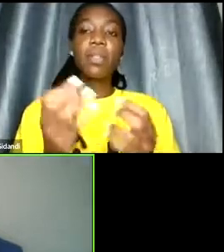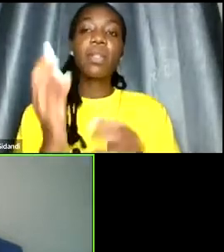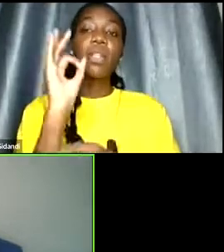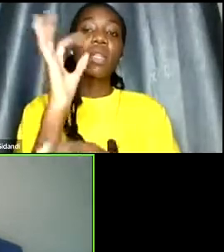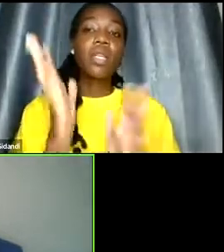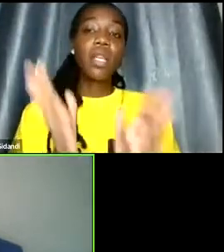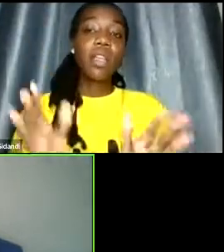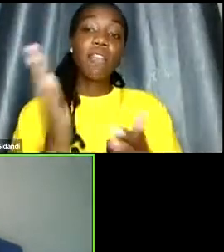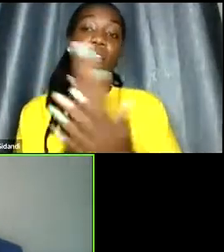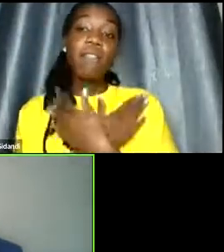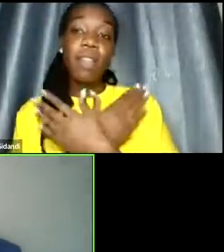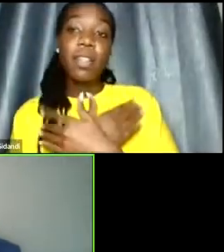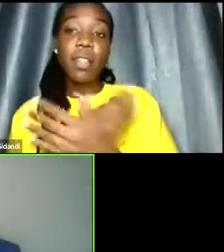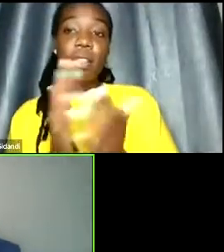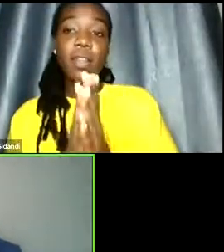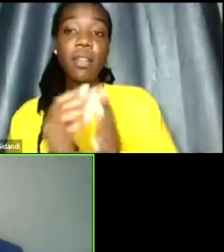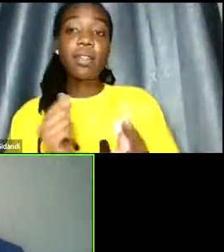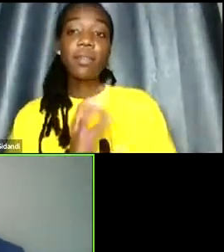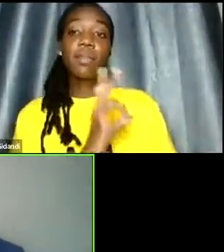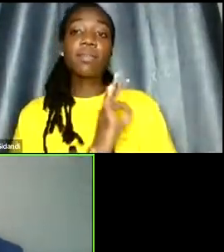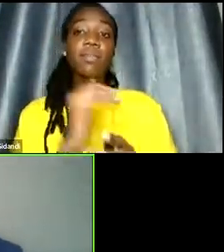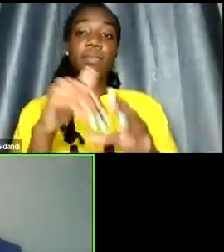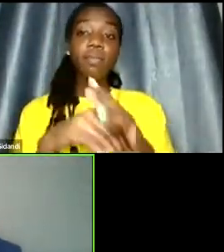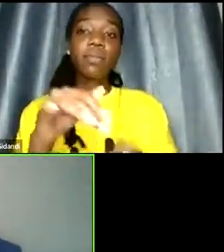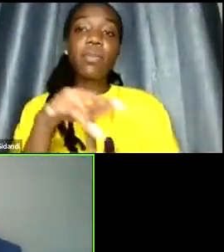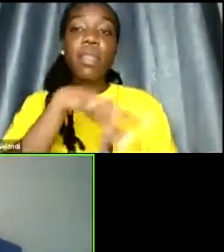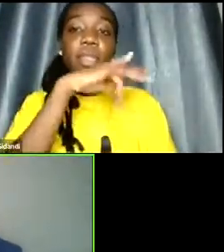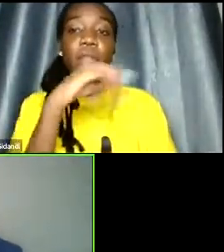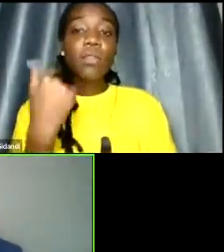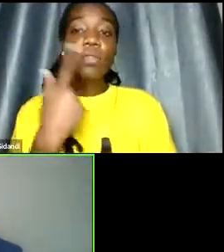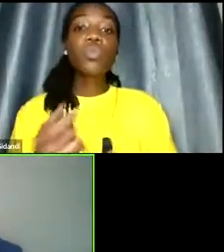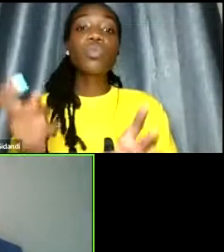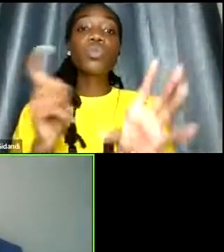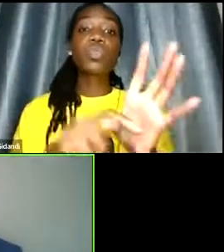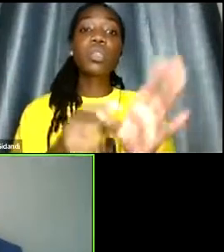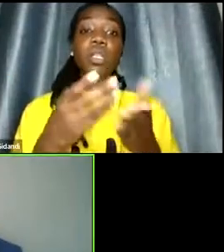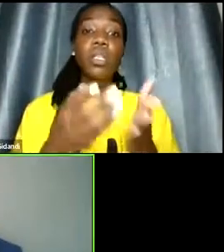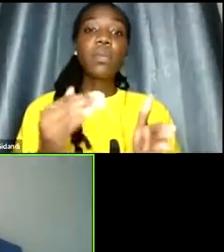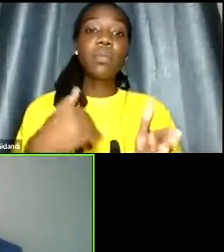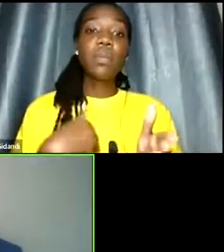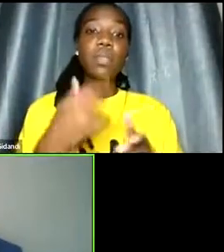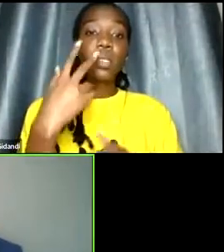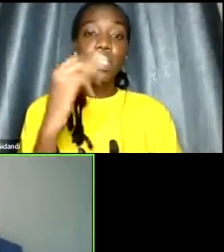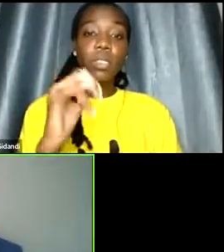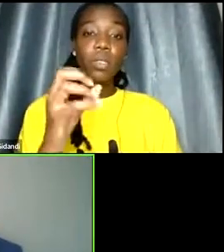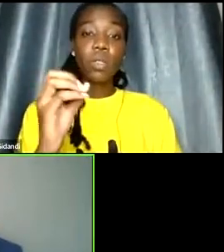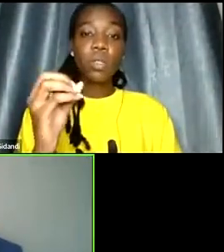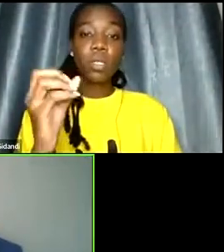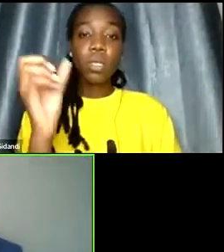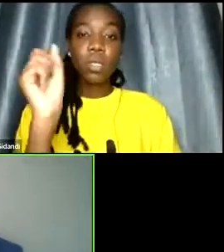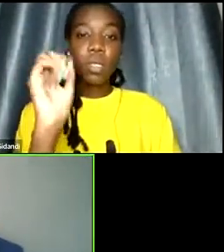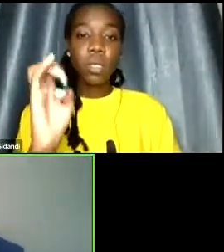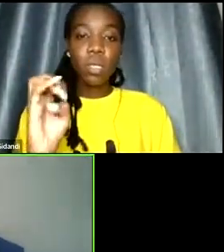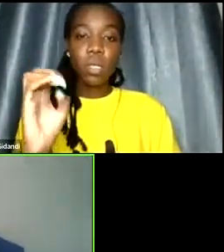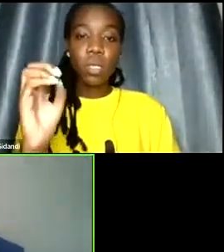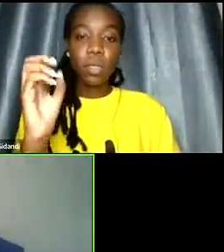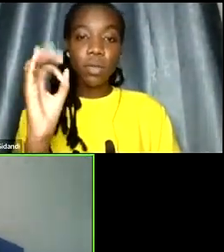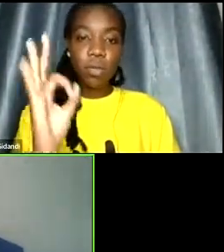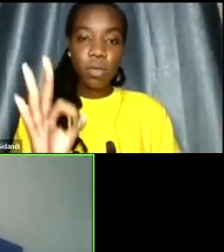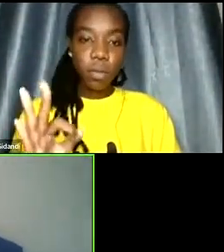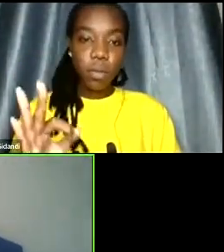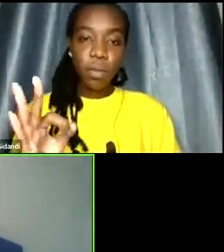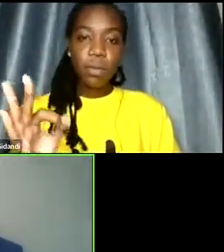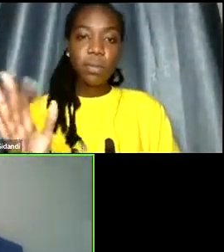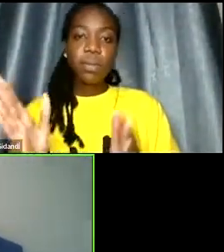colleagues in Uganda who have joined this call. My company, Precision HR, I see Joseph Mugula on call, Eunice Among, members of